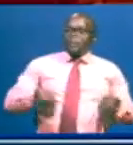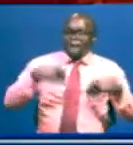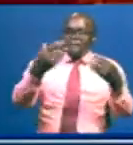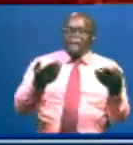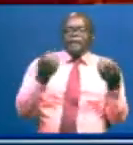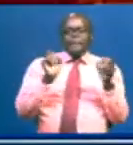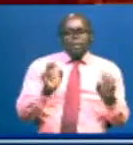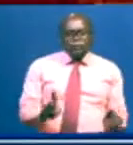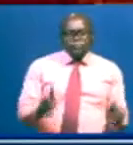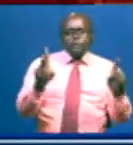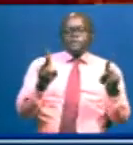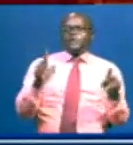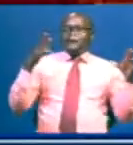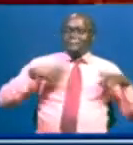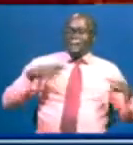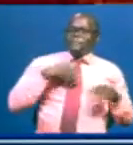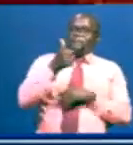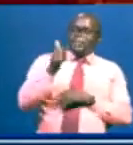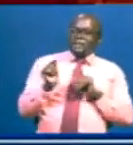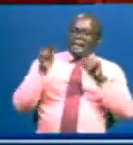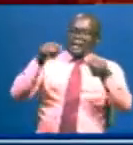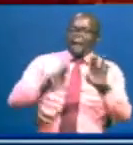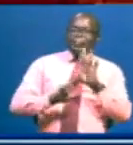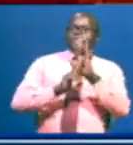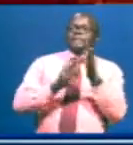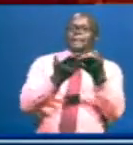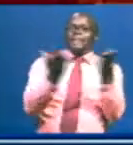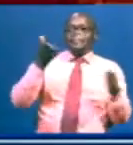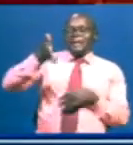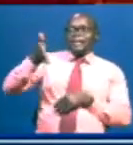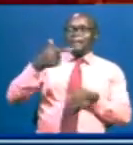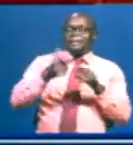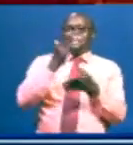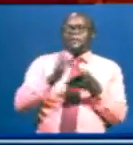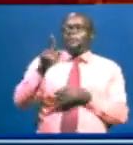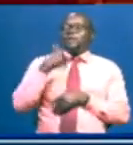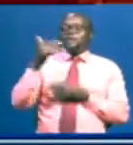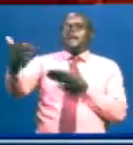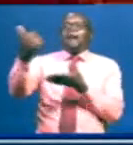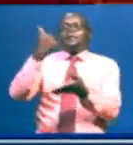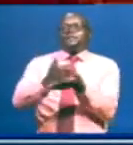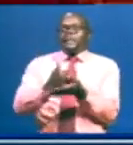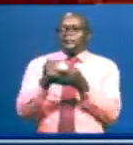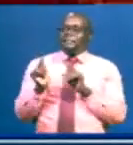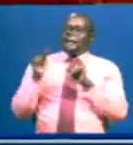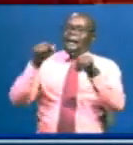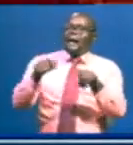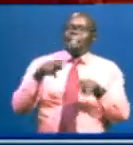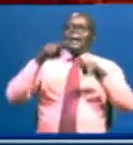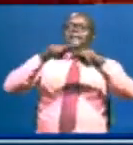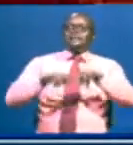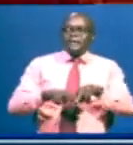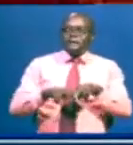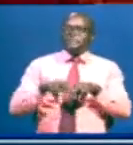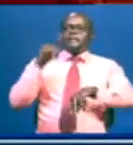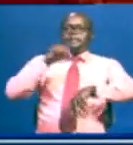privilege by the people to come and represent them here. Yet somebody who is appointed comes in and sit down when